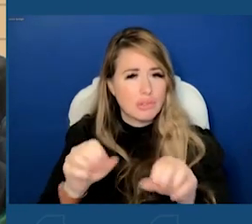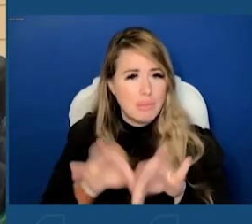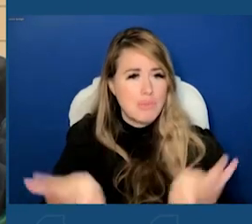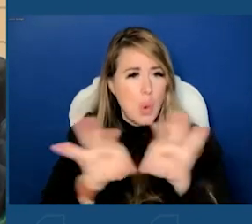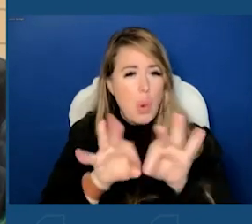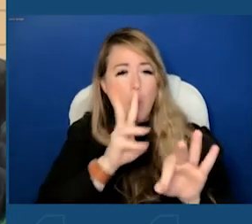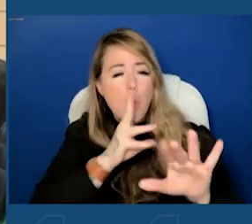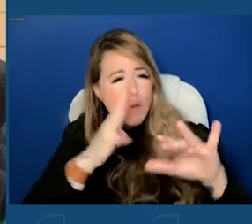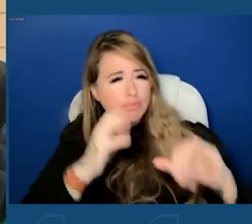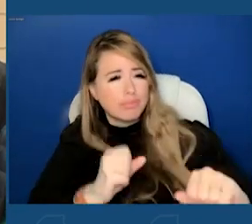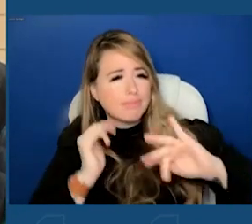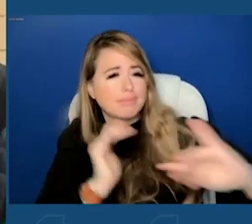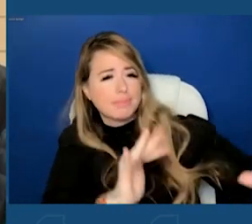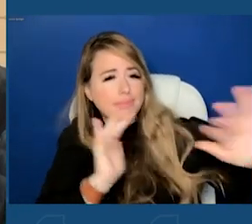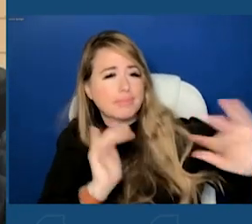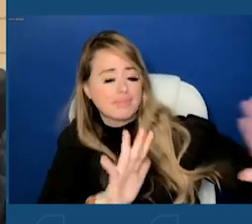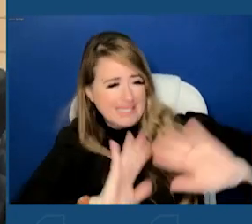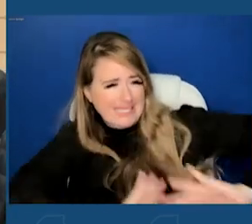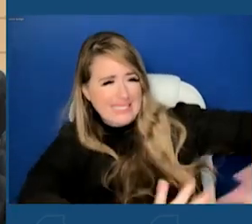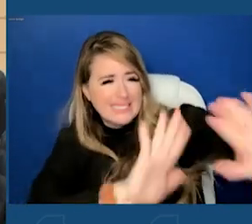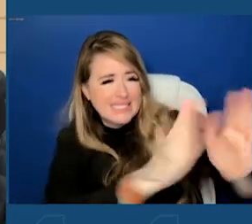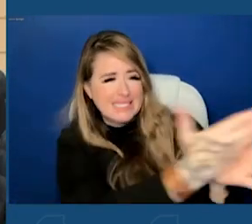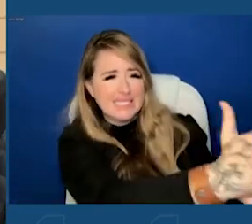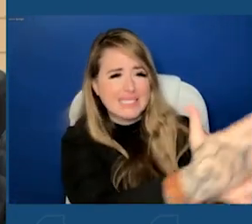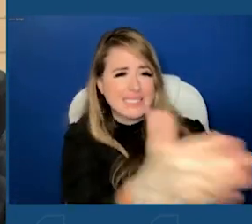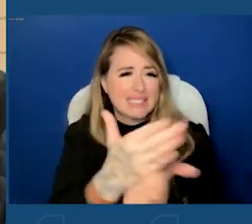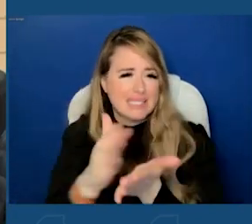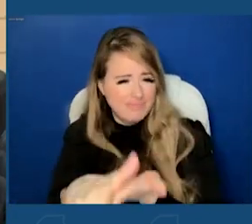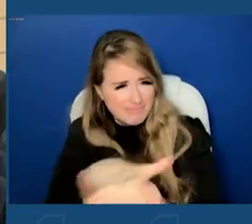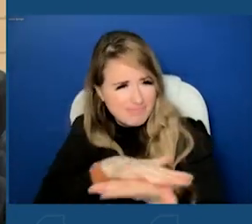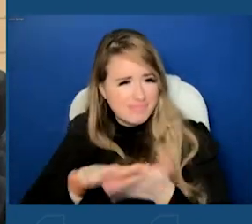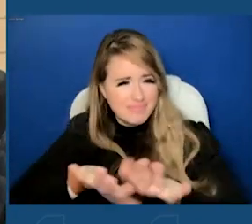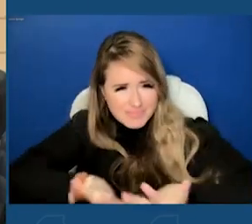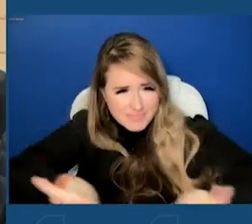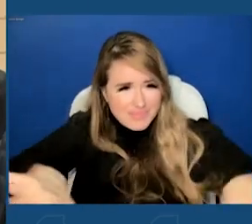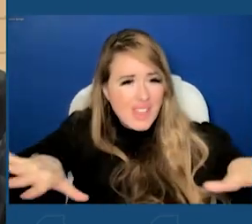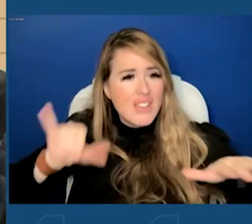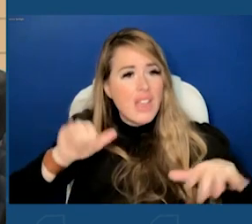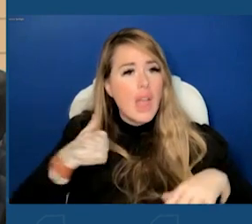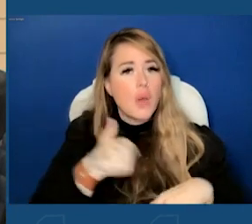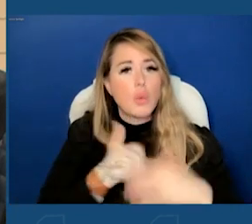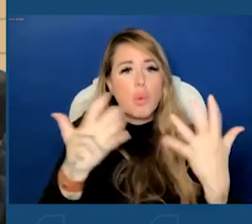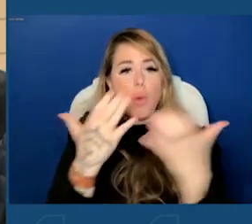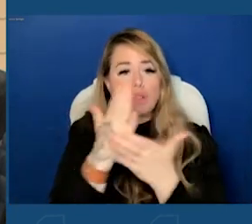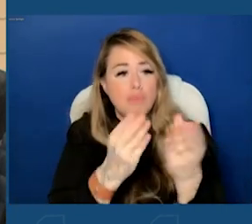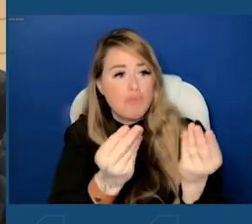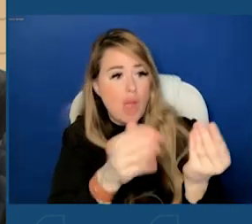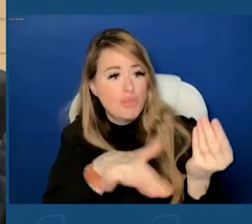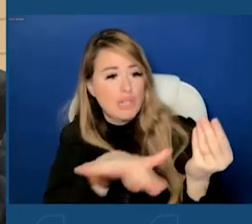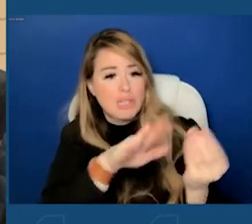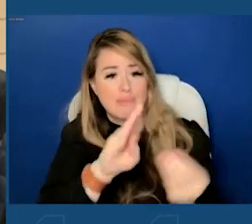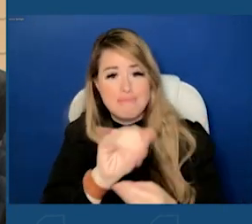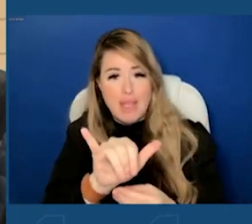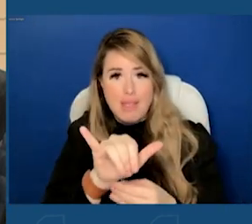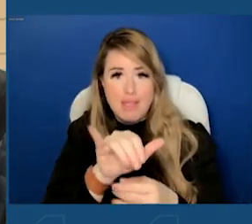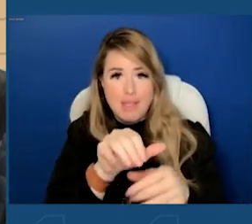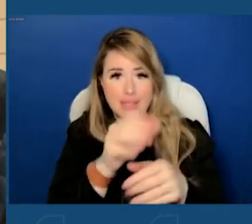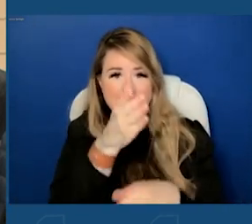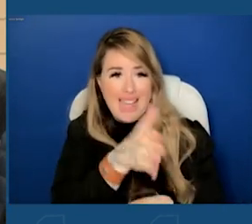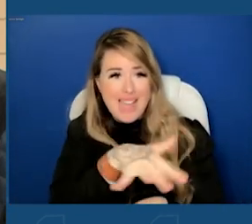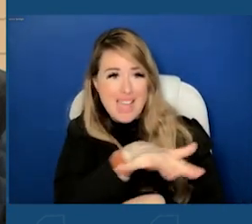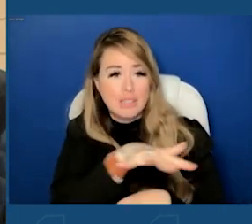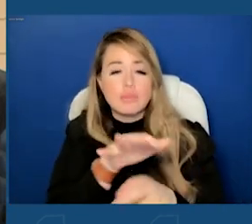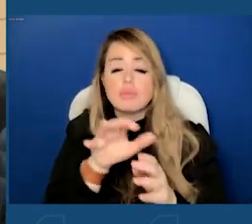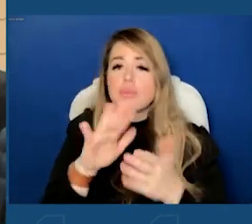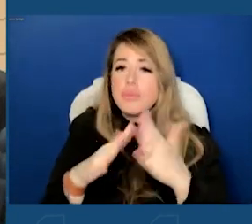what we're looking to do, and what was important therein, that some of the property on the Bay side is owned by the city and or the state. And so we